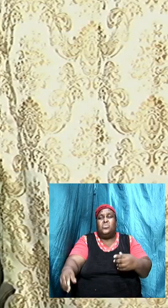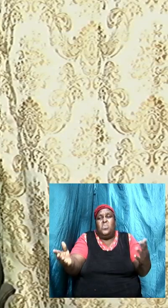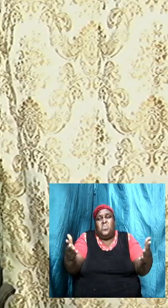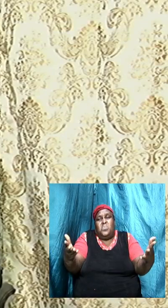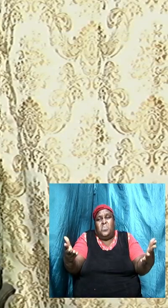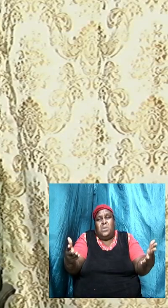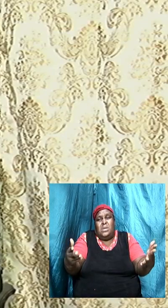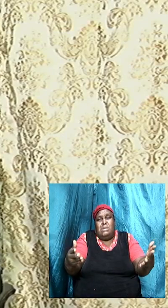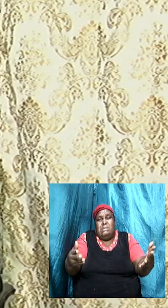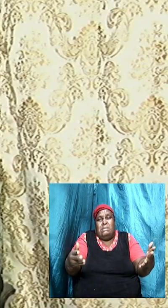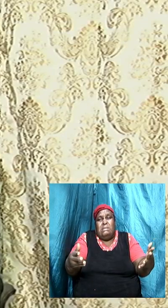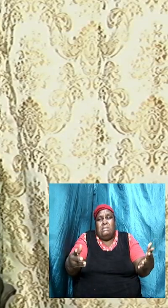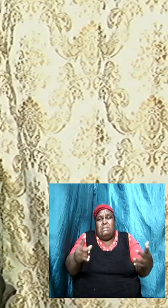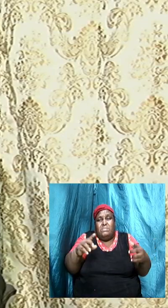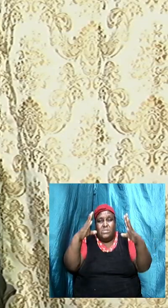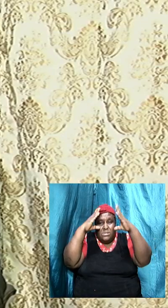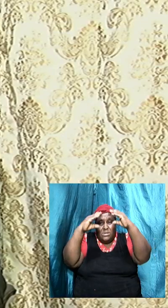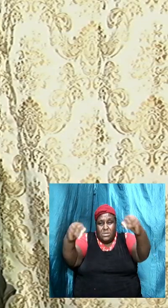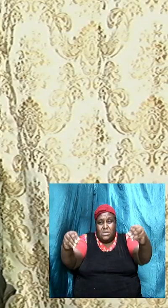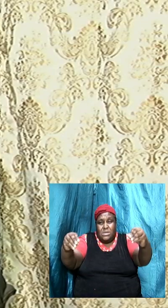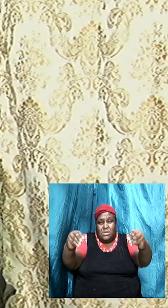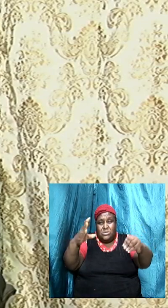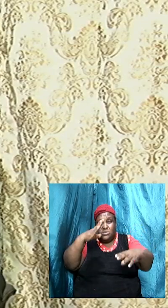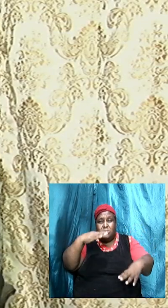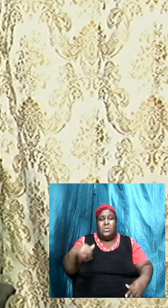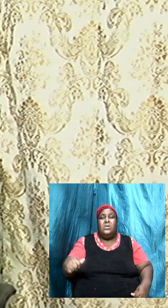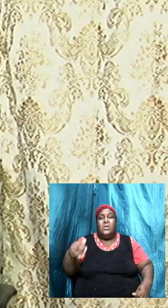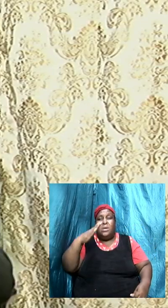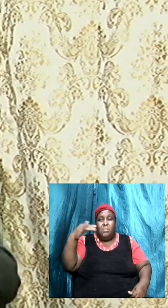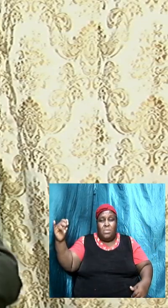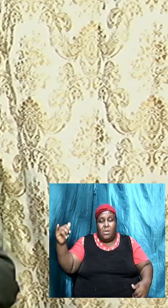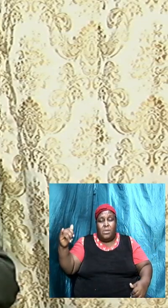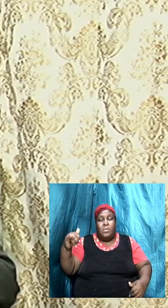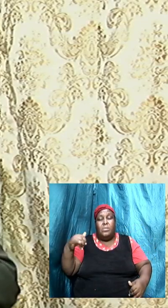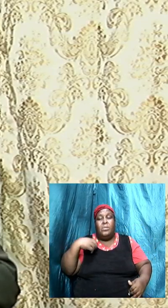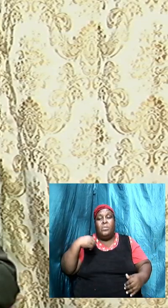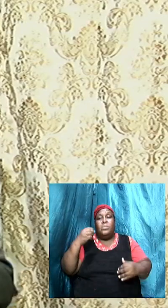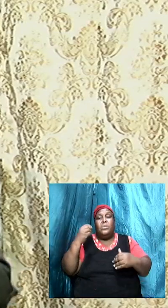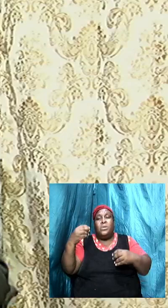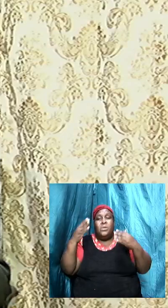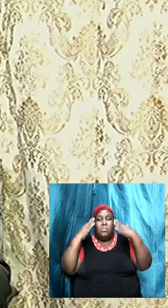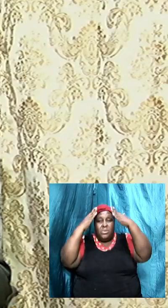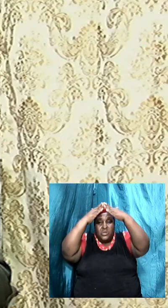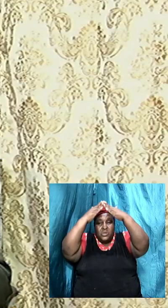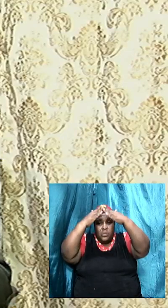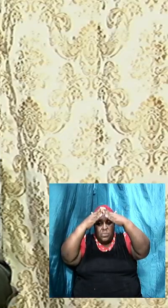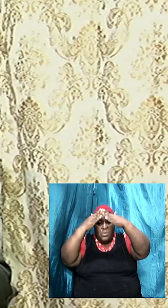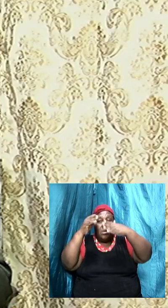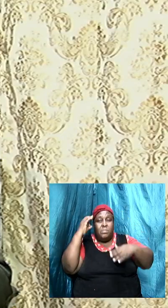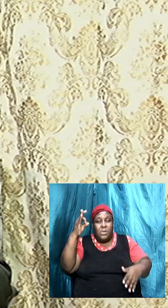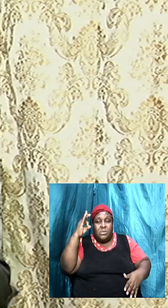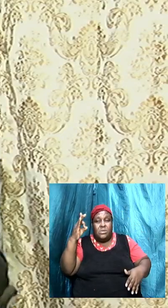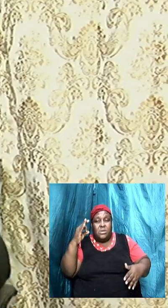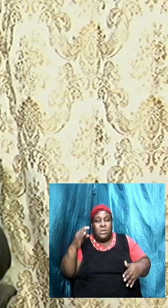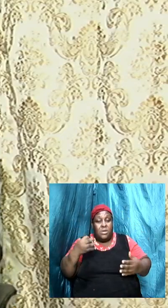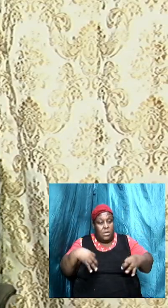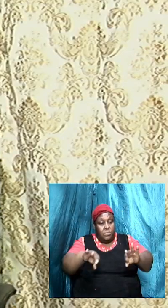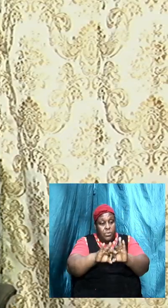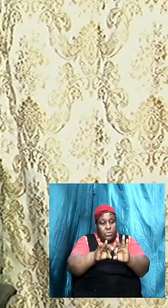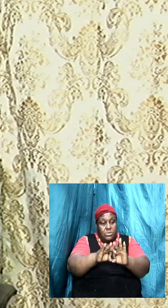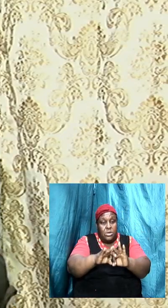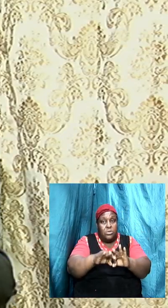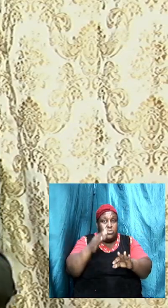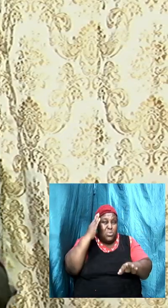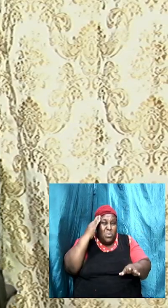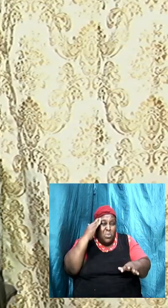been taught to us. It's important then that we know what we believe and why